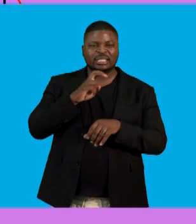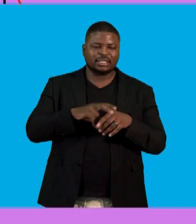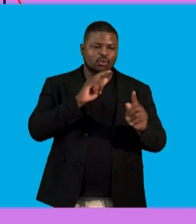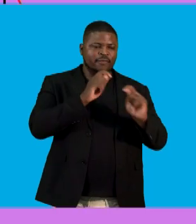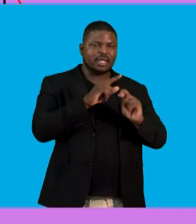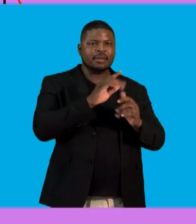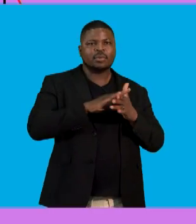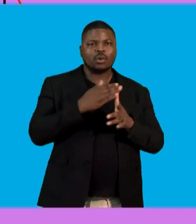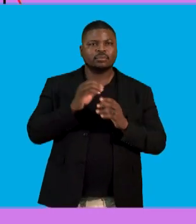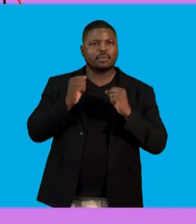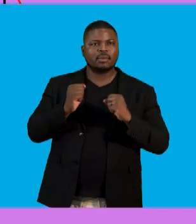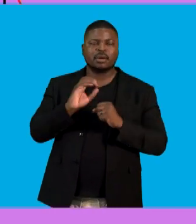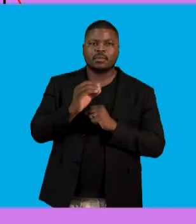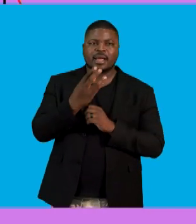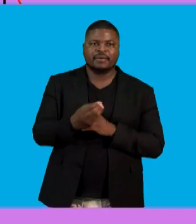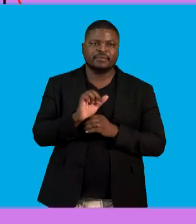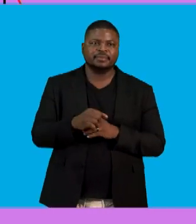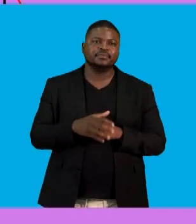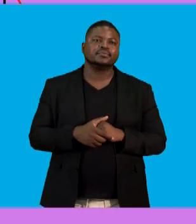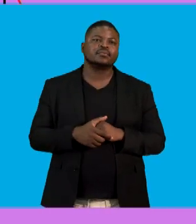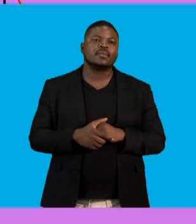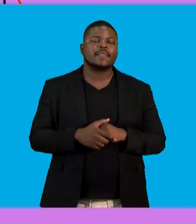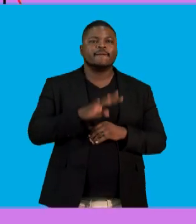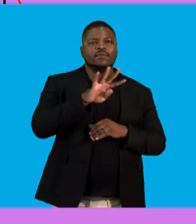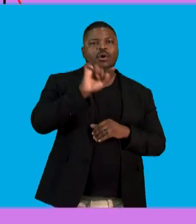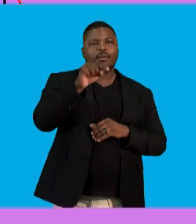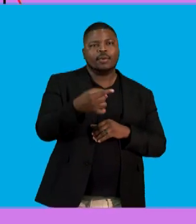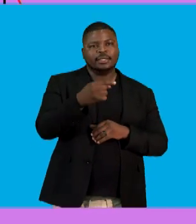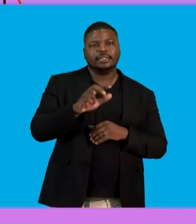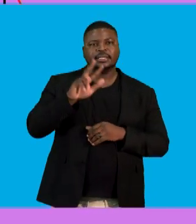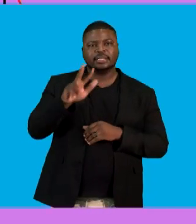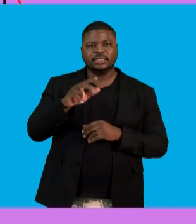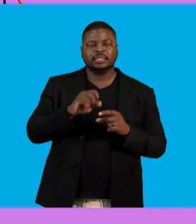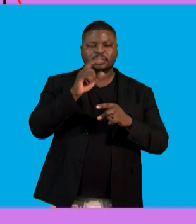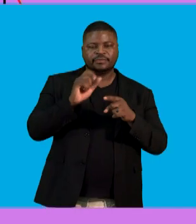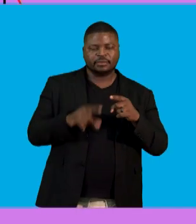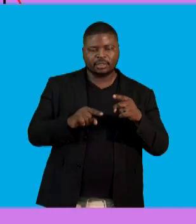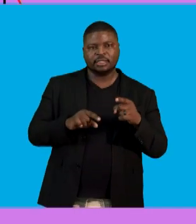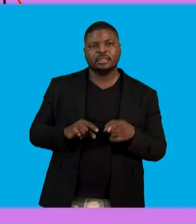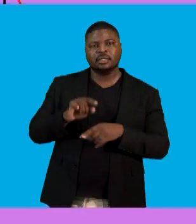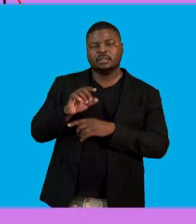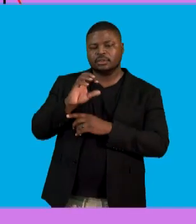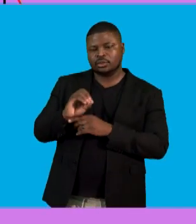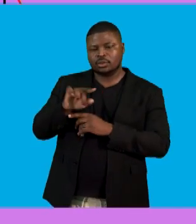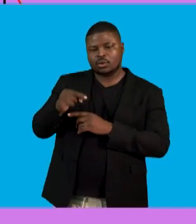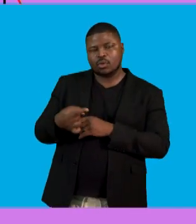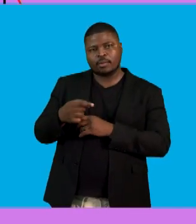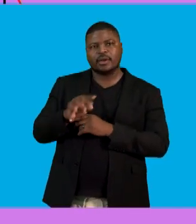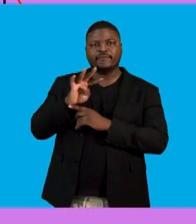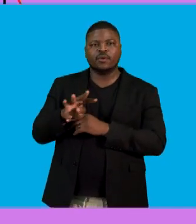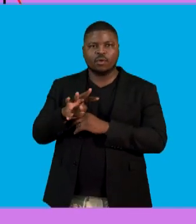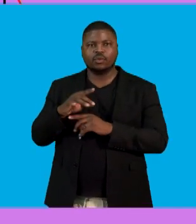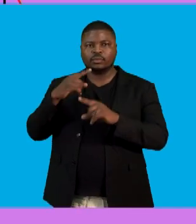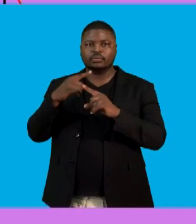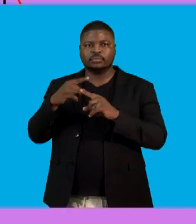many tiles are needed along the length? We'll say 4.8 divided by 0.4. What do we get? We get